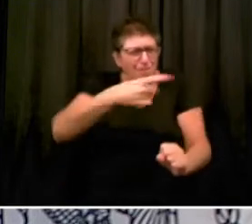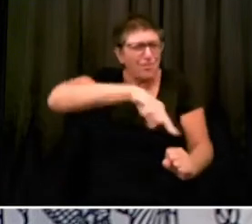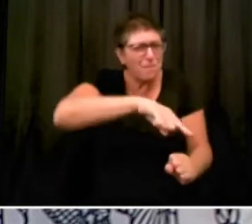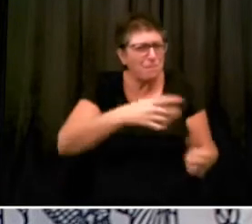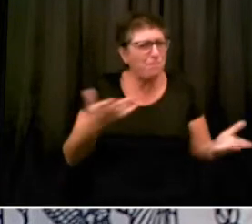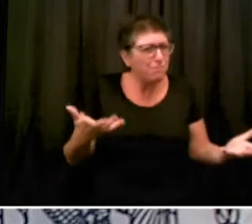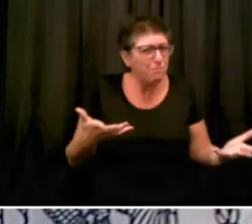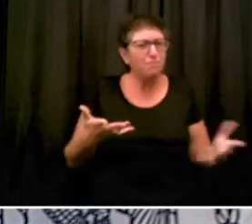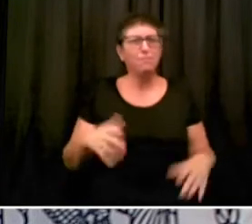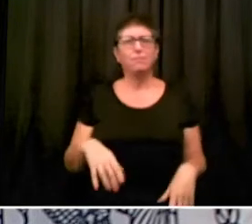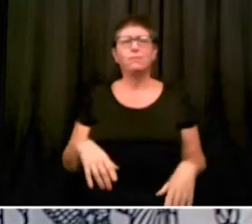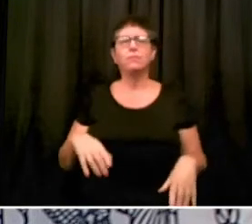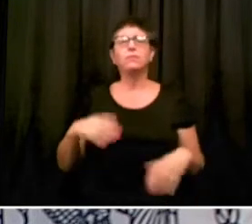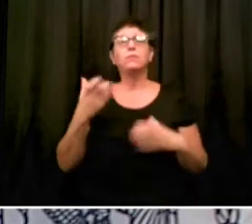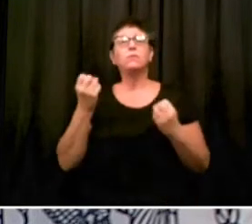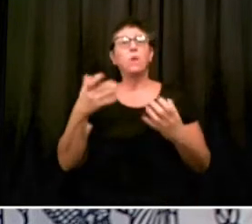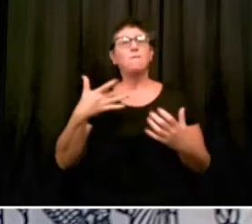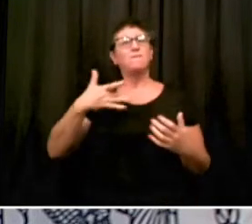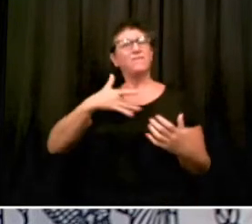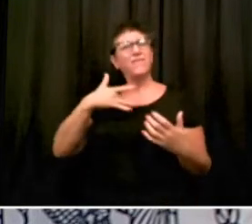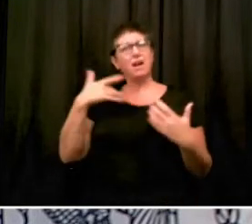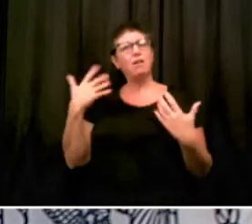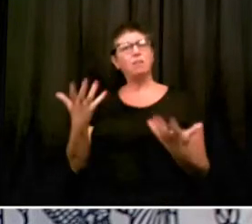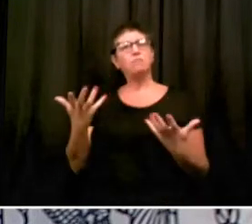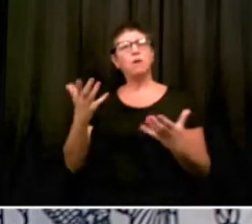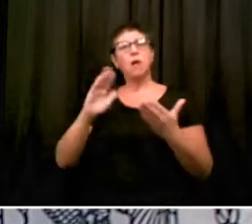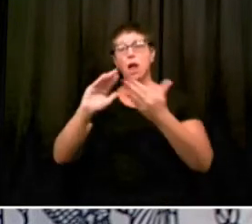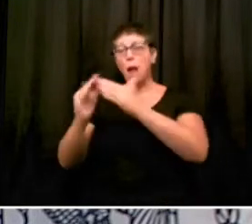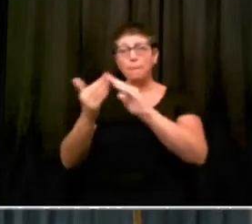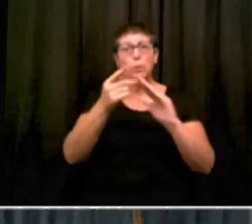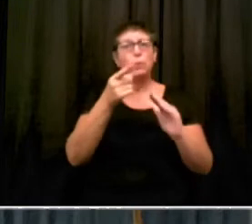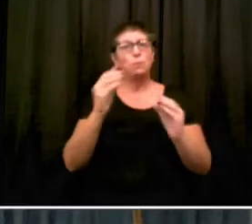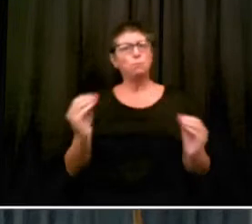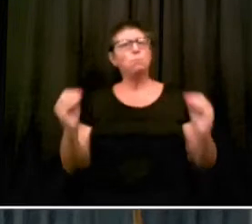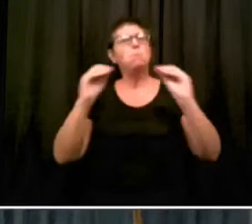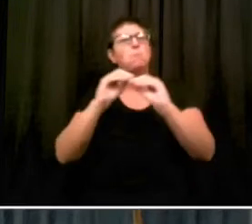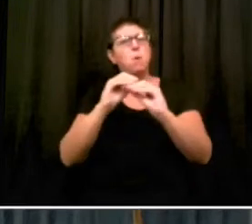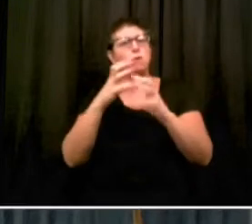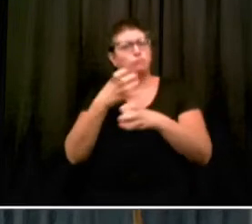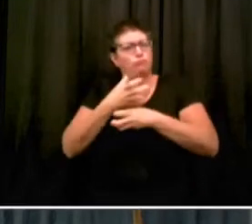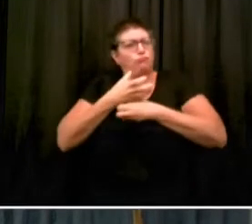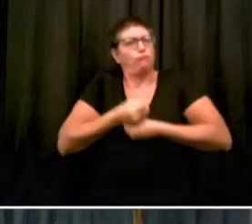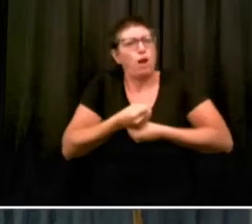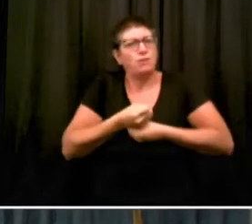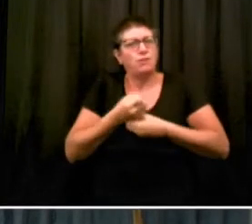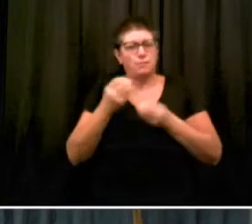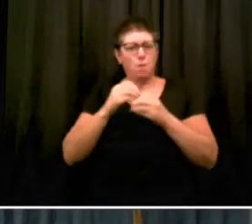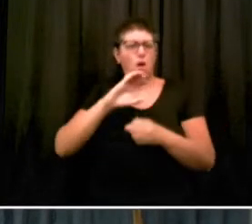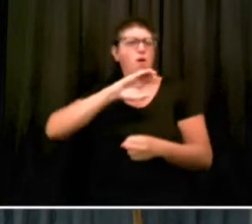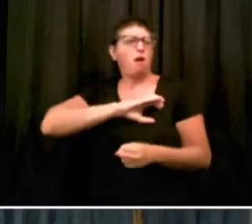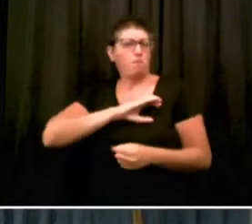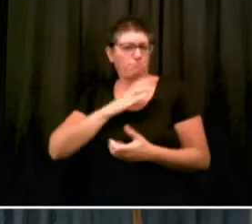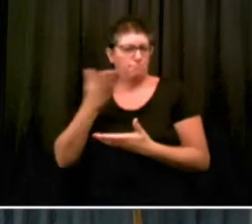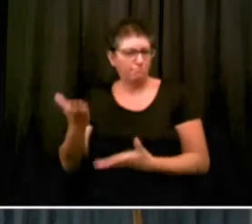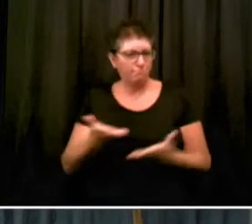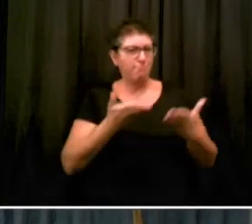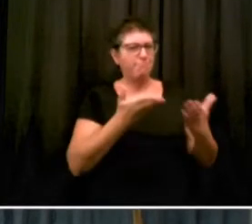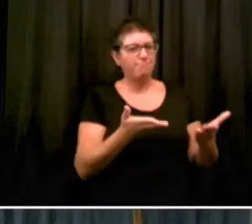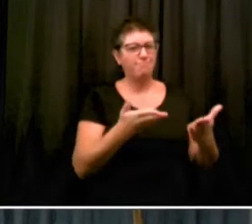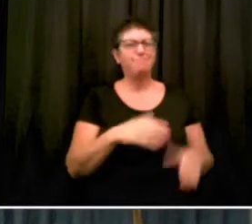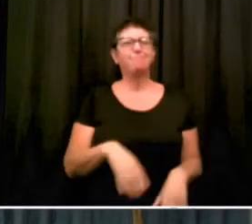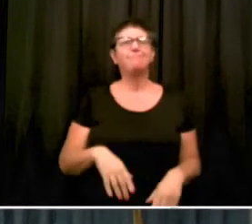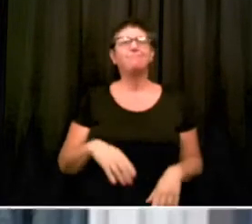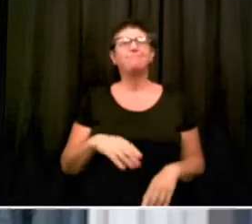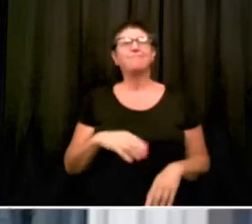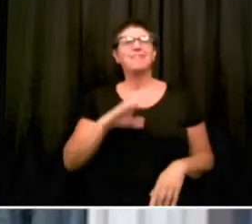them to help them get that job done. Commissioner? Yeah, Marcia, the press conference isn't long enough for me on this one.